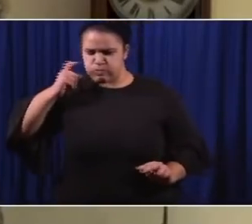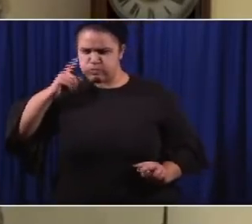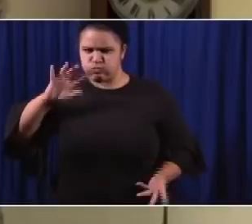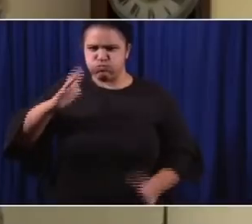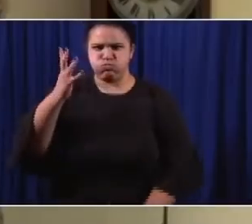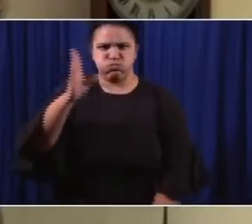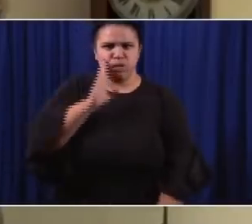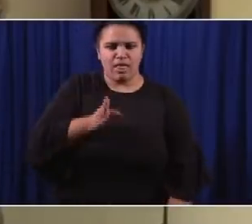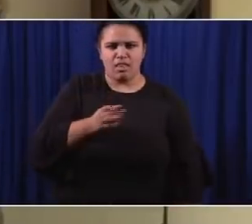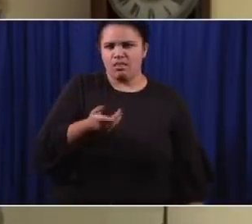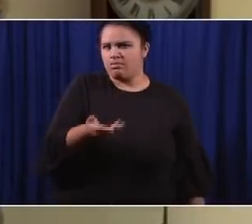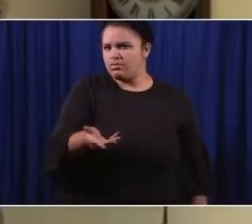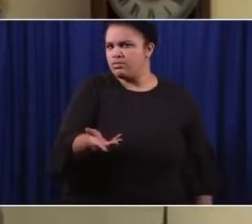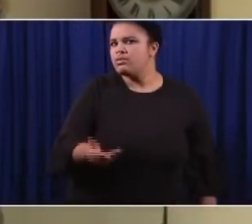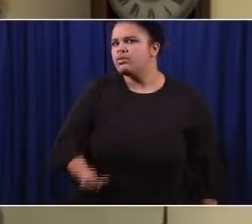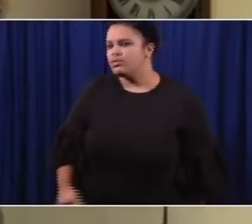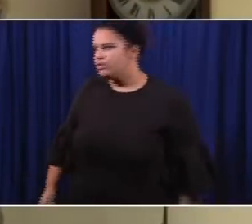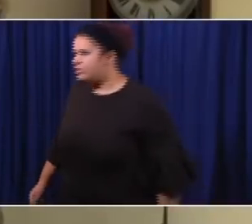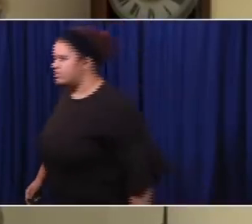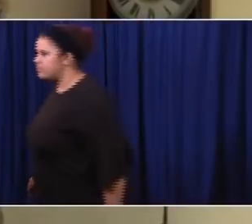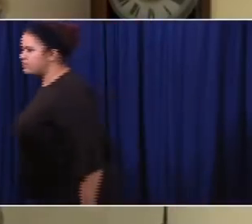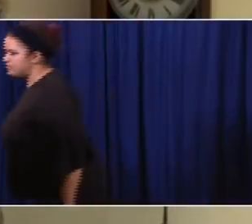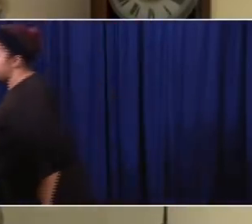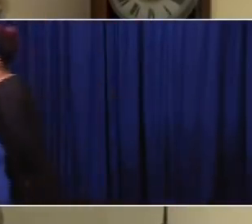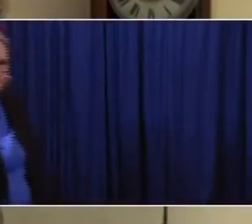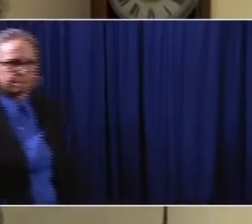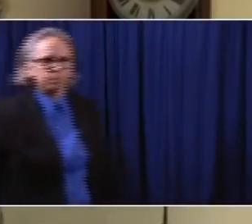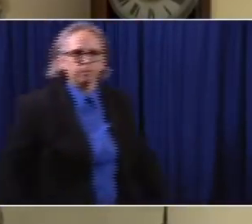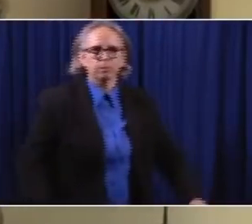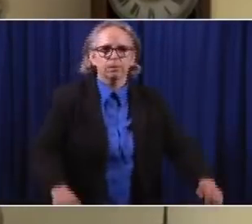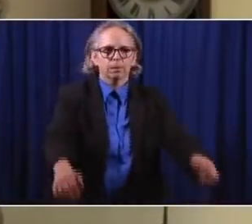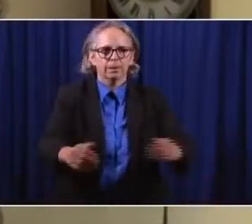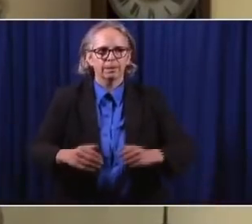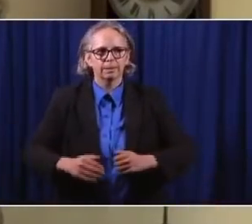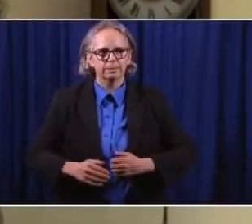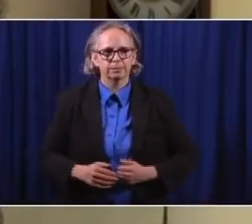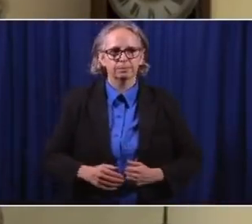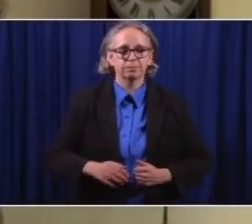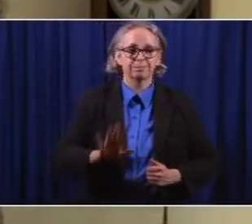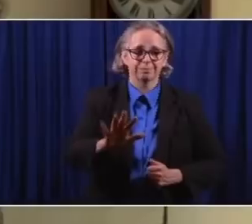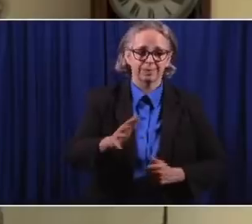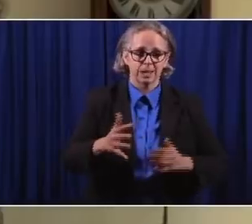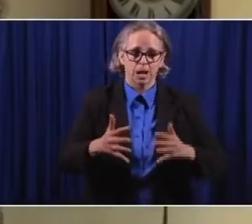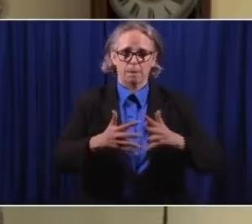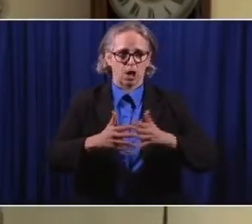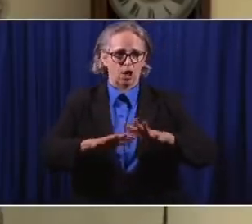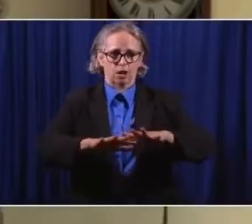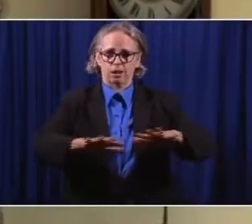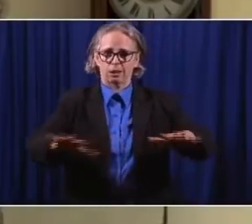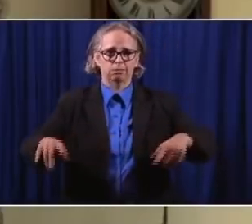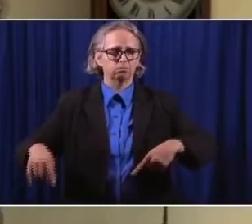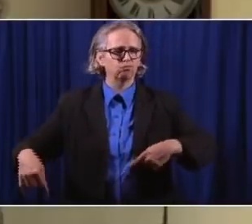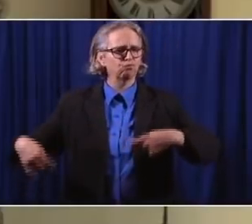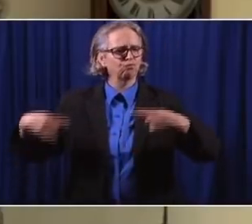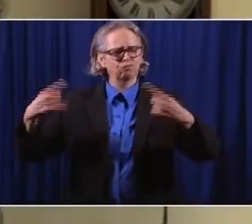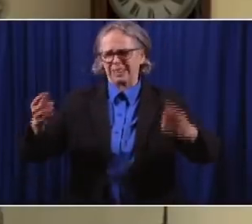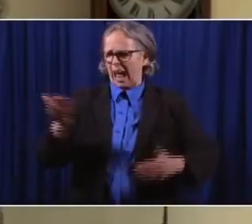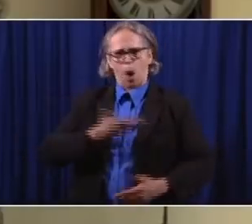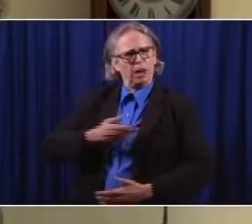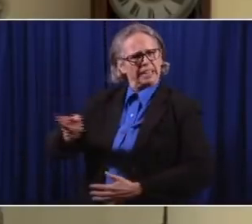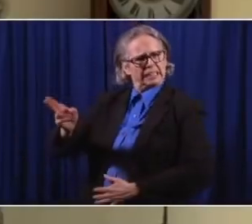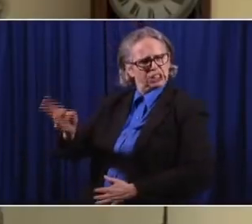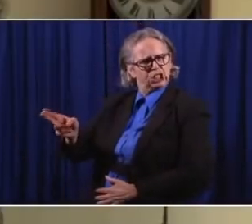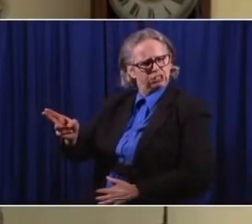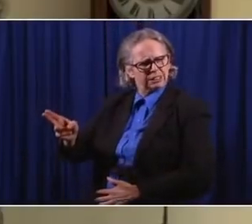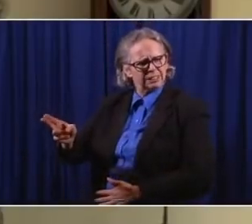One of the things that we have done throughout our history well is the transfer of power